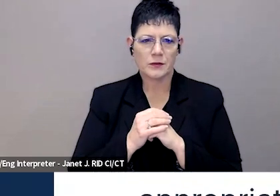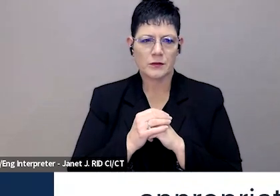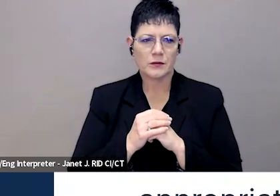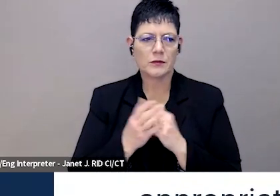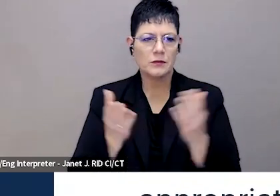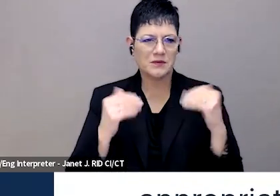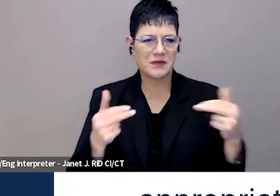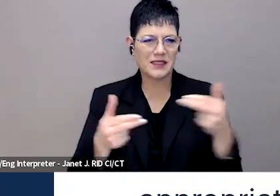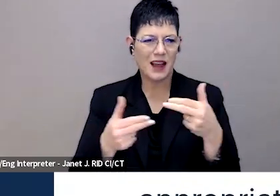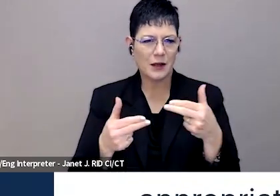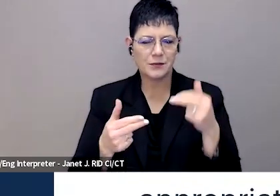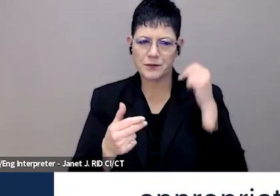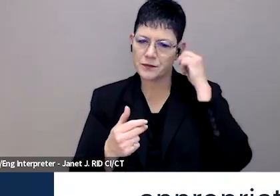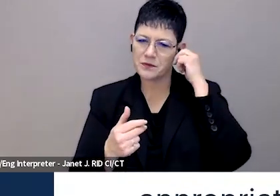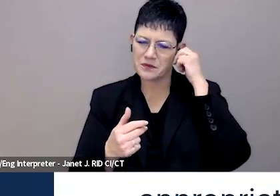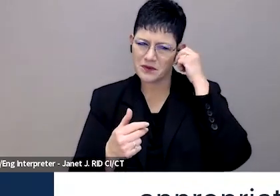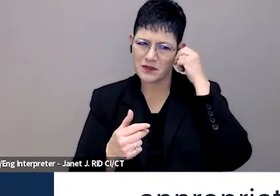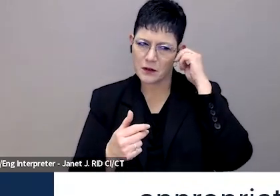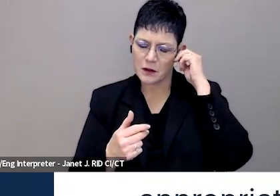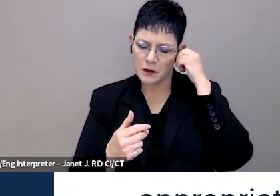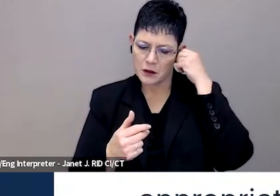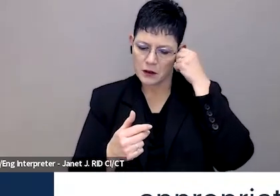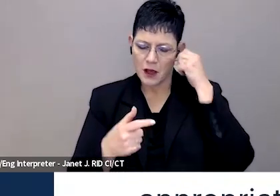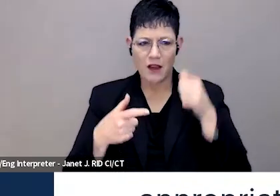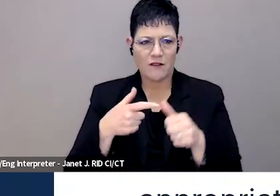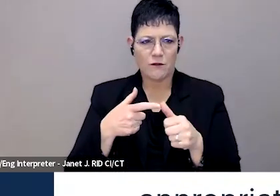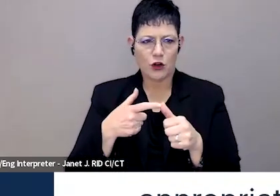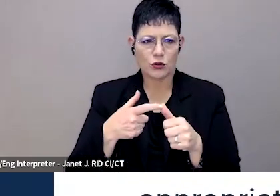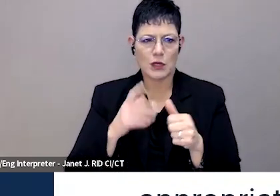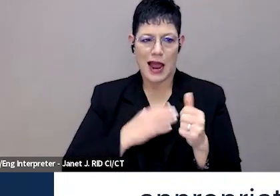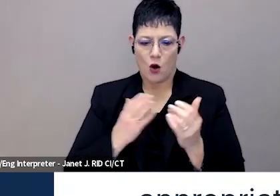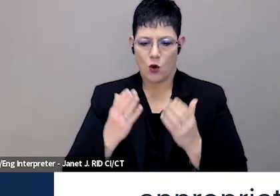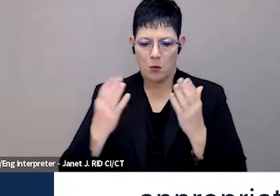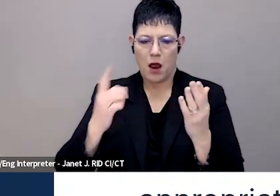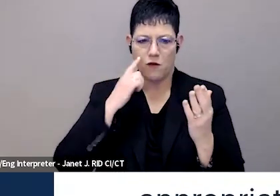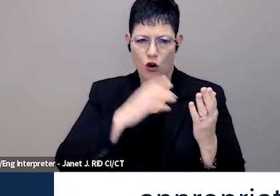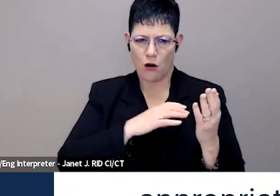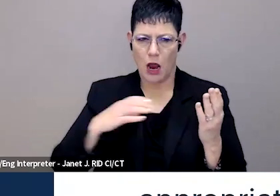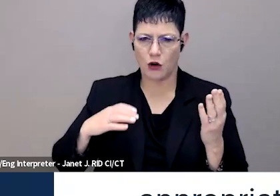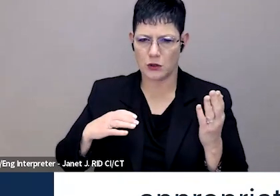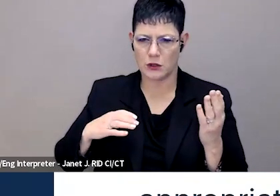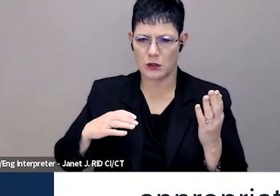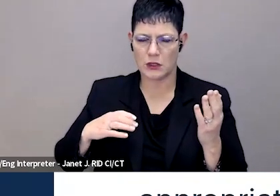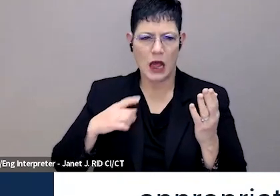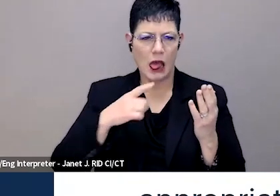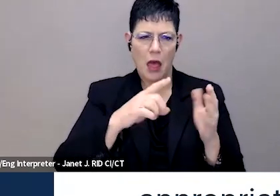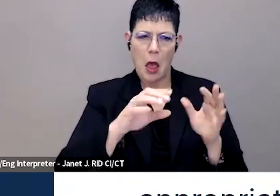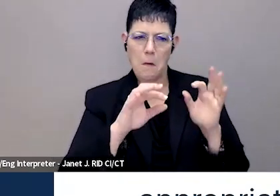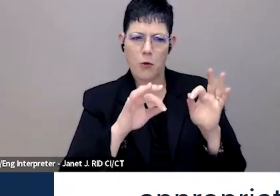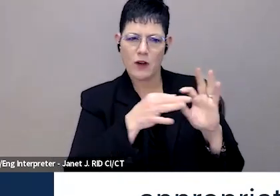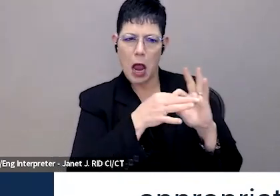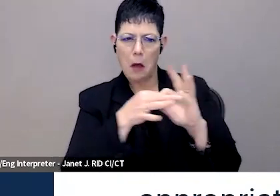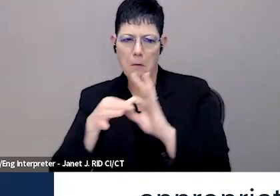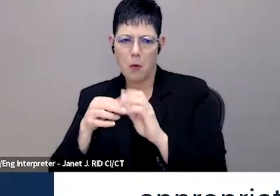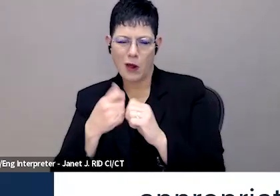Next slide. First, we want to start with our recommendations for Congress, and I think this picks up nicely from some of the